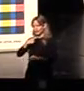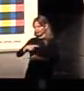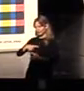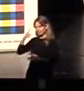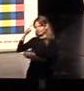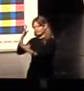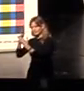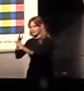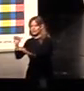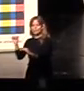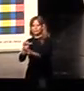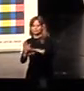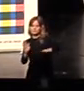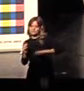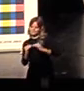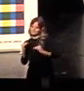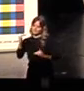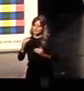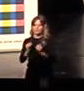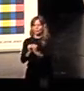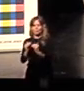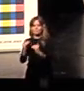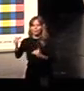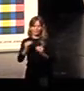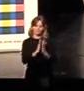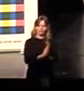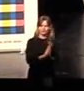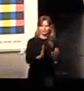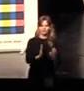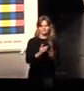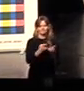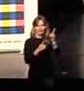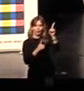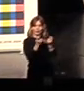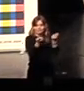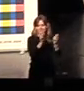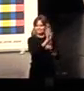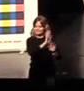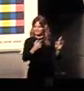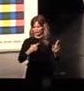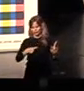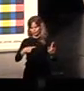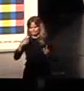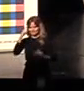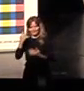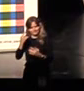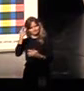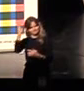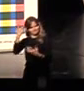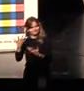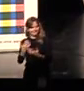religie en de rue procent in de render u procent is of got onder dit is de duidelijk risotto over